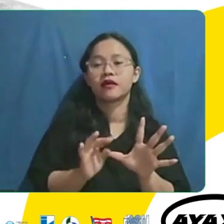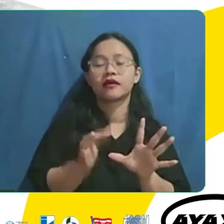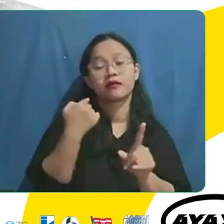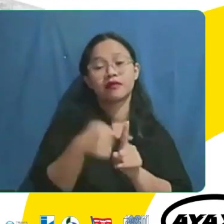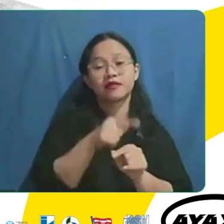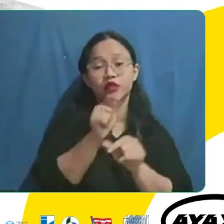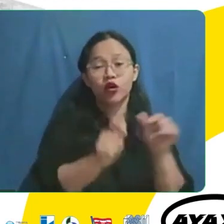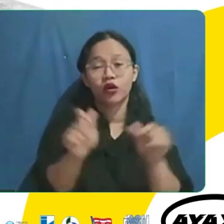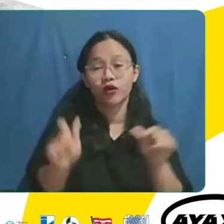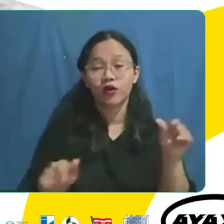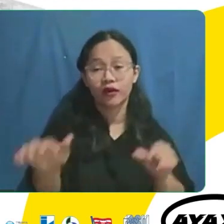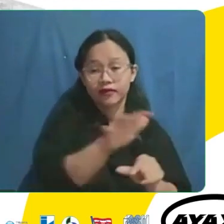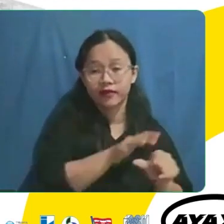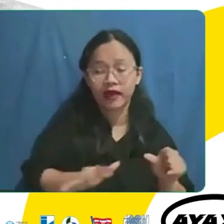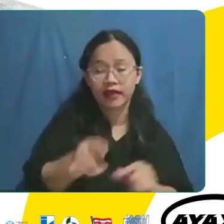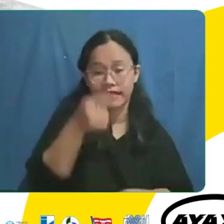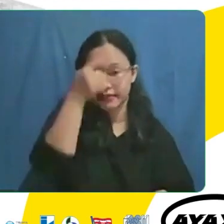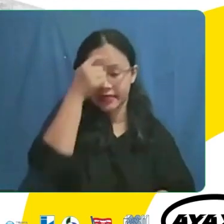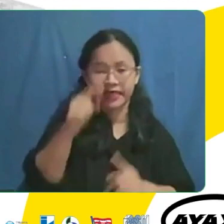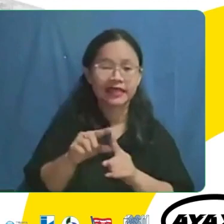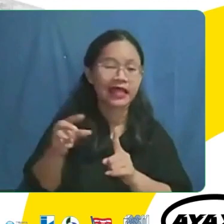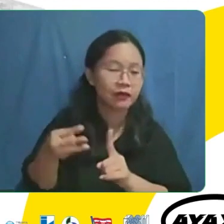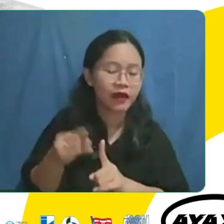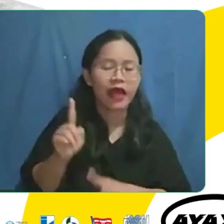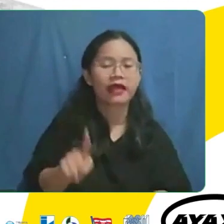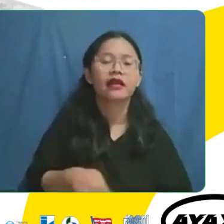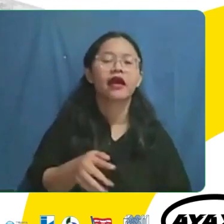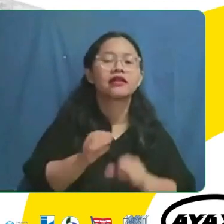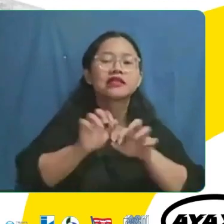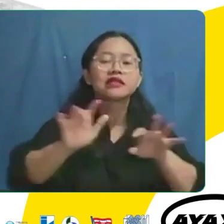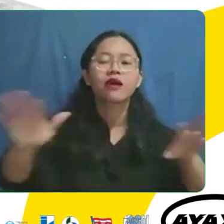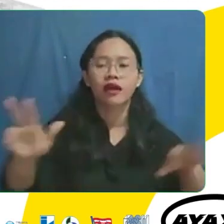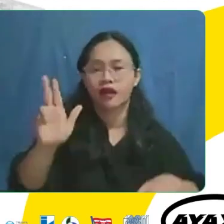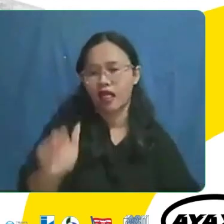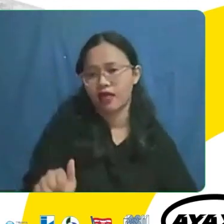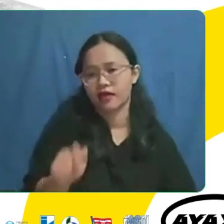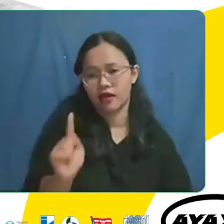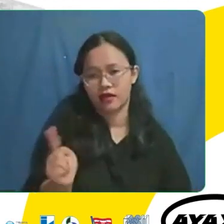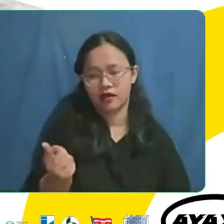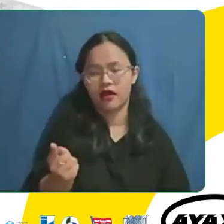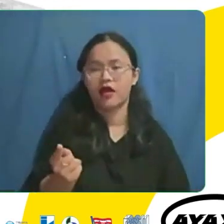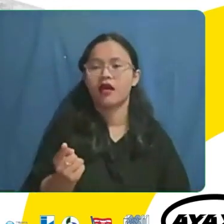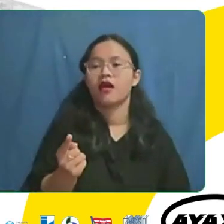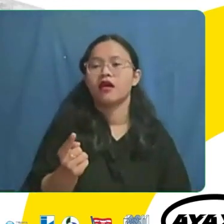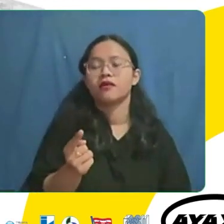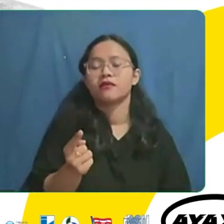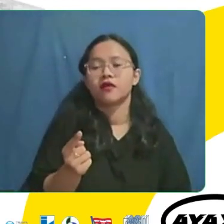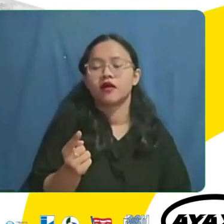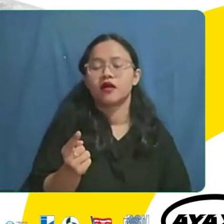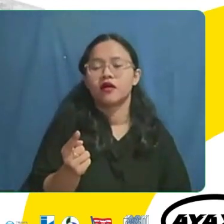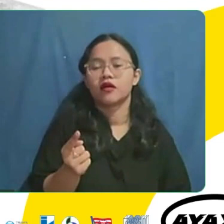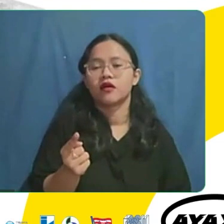scatter, yeah, it's not for the whole of the area, but just scatter in certain